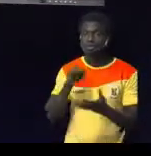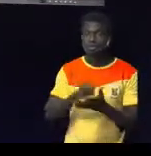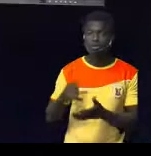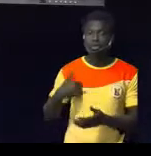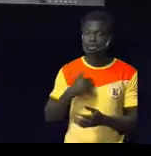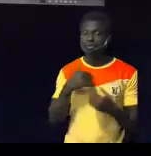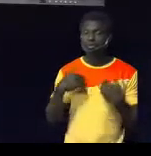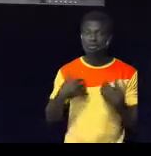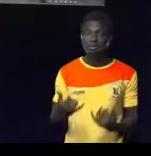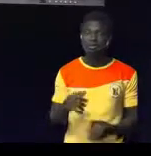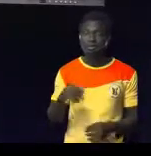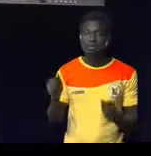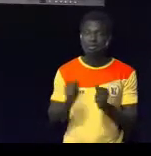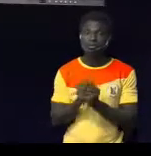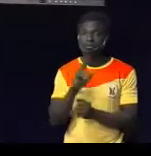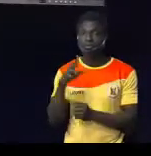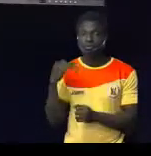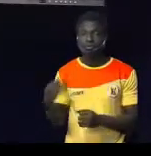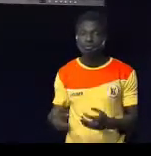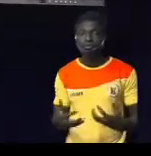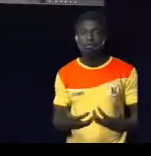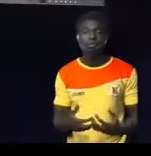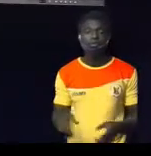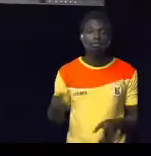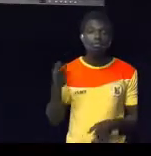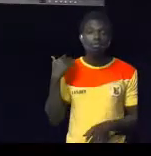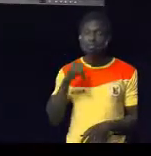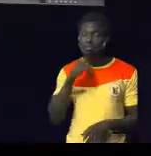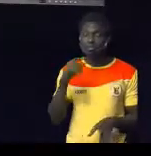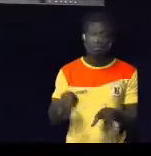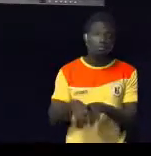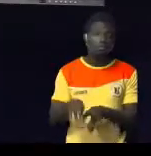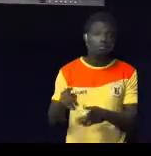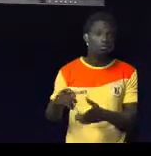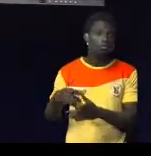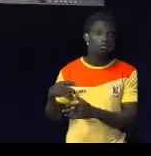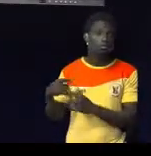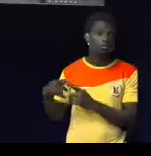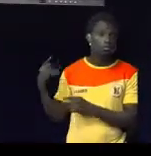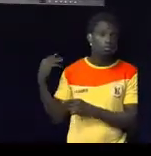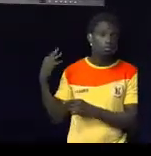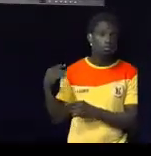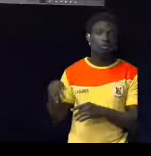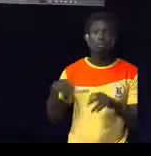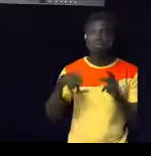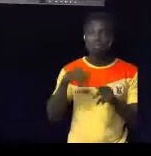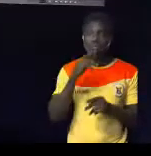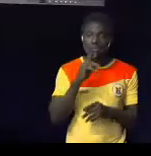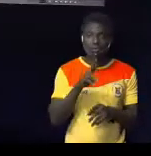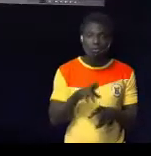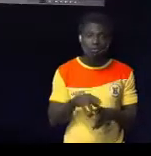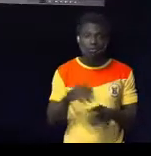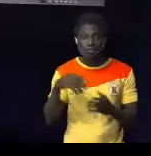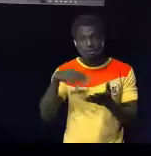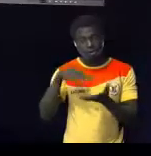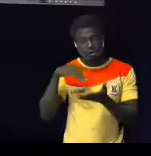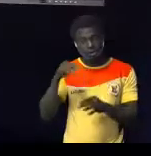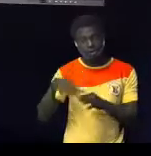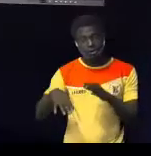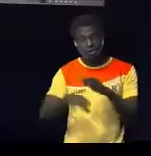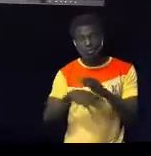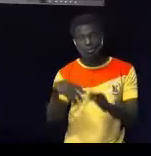of technology to aid our teaching and learning was not so then. Then people were learning under